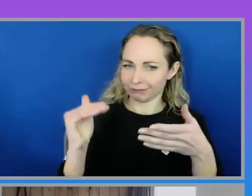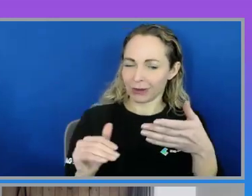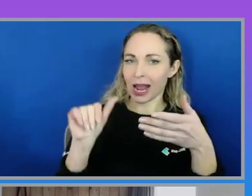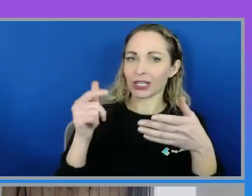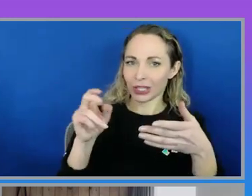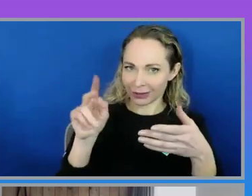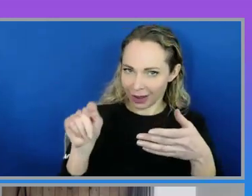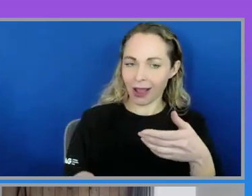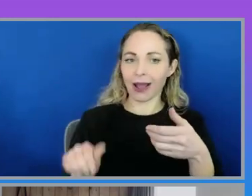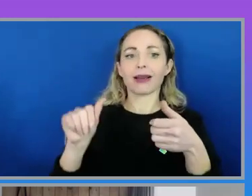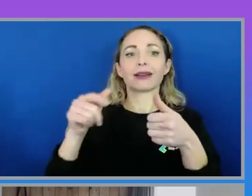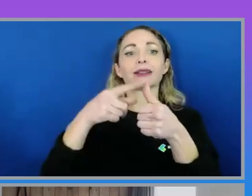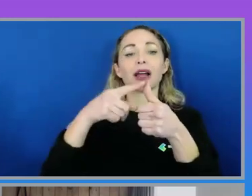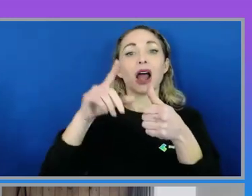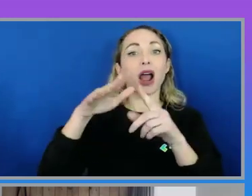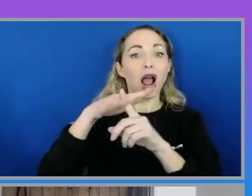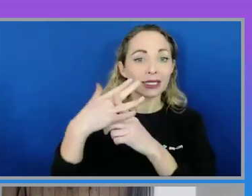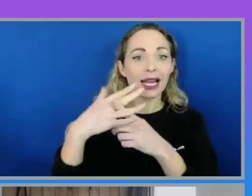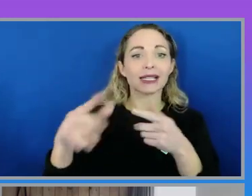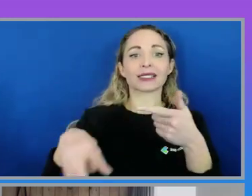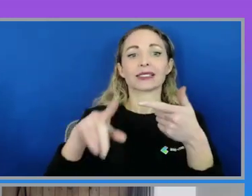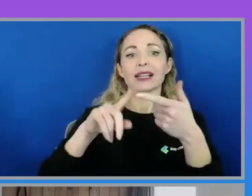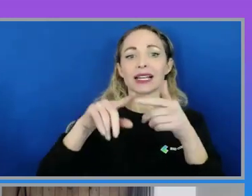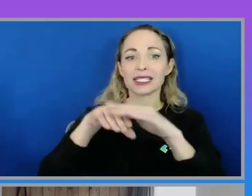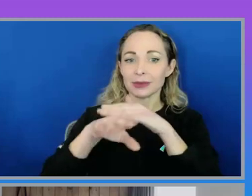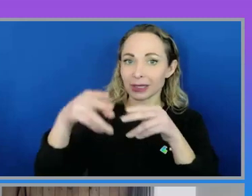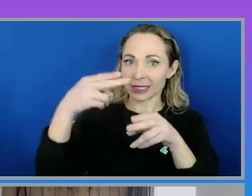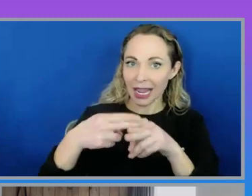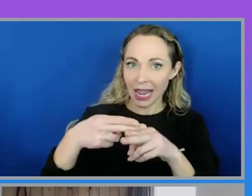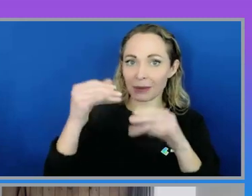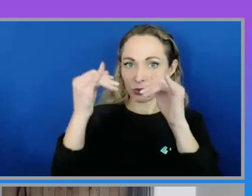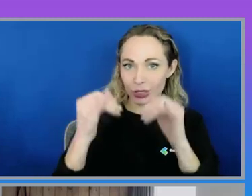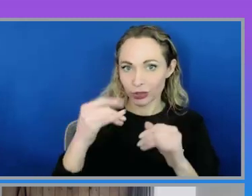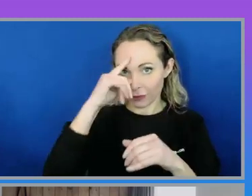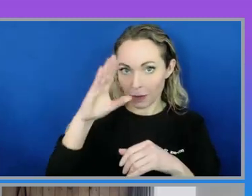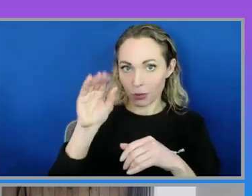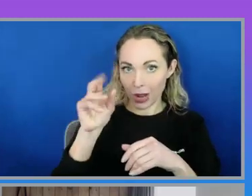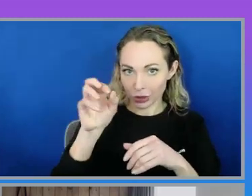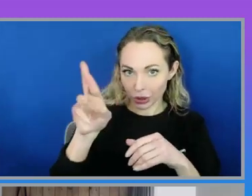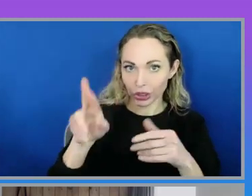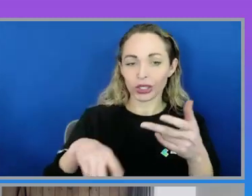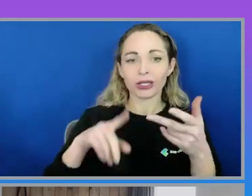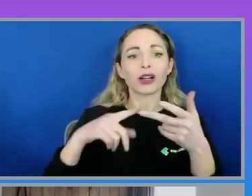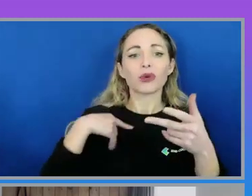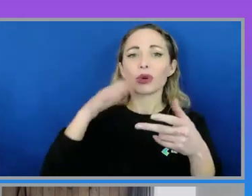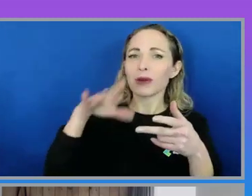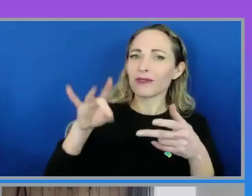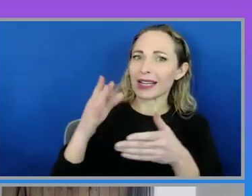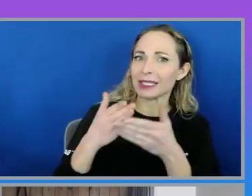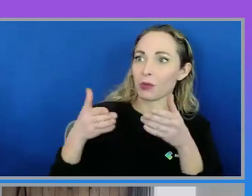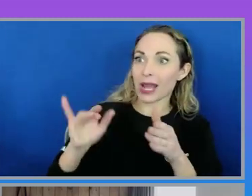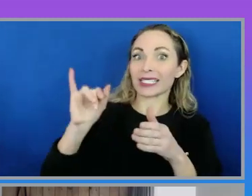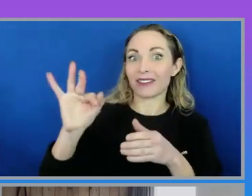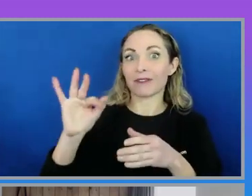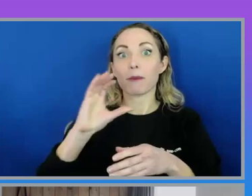then we'll look at the accessible name instructions for the browser, and then we'll look at some ways that the browser's like, yeah, but